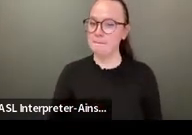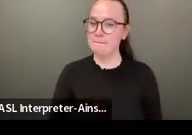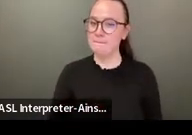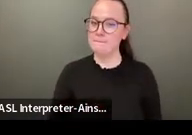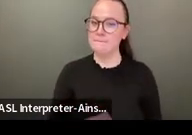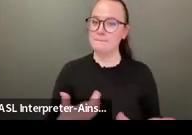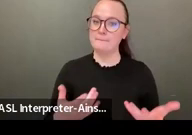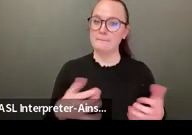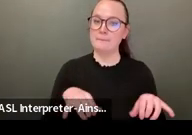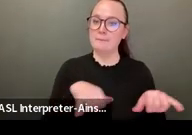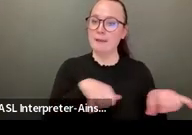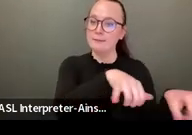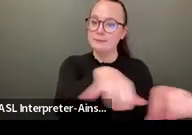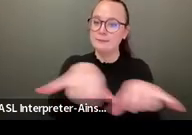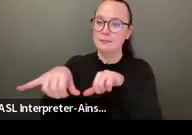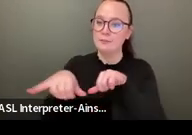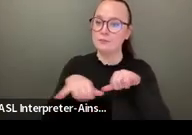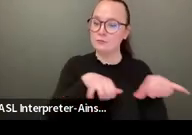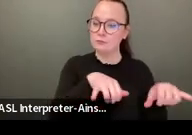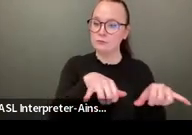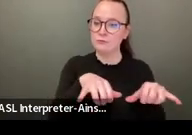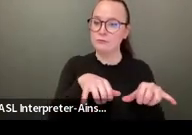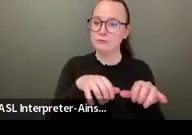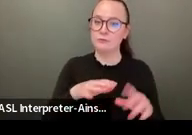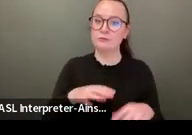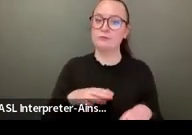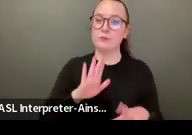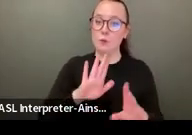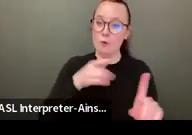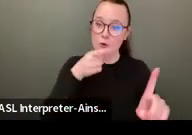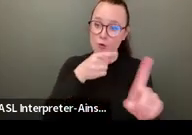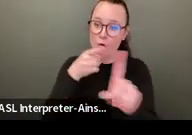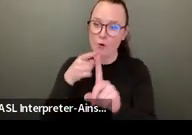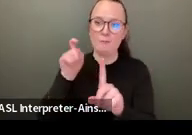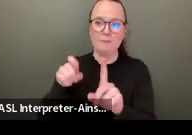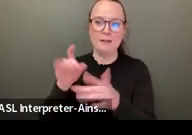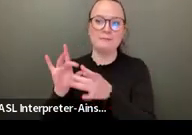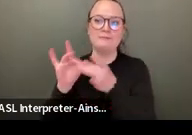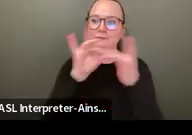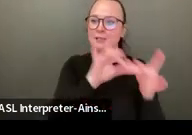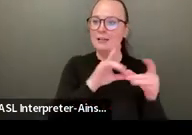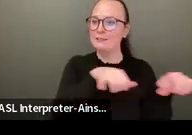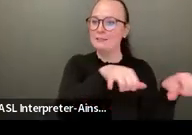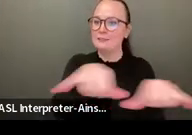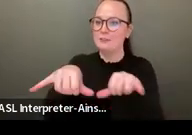standards. Your goals need to be tied to standards.